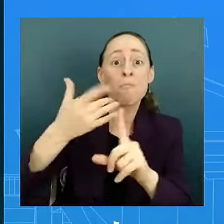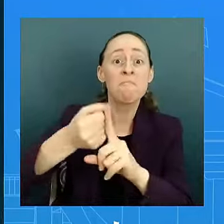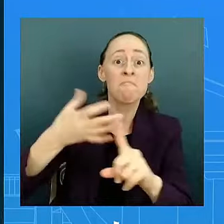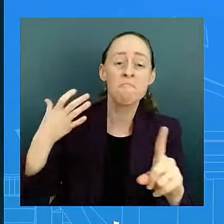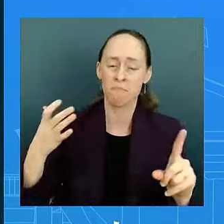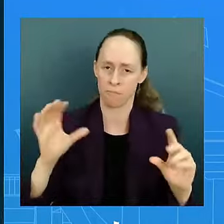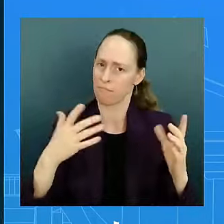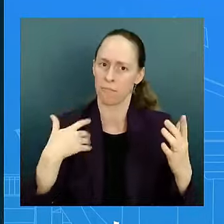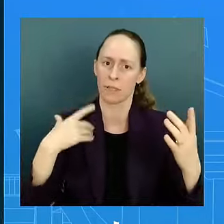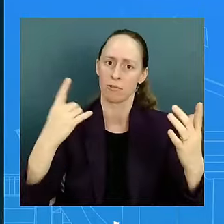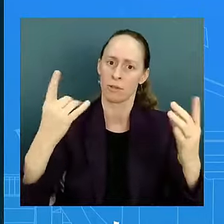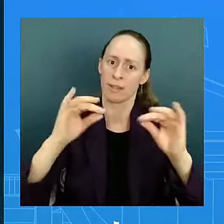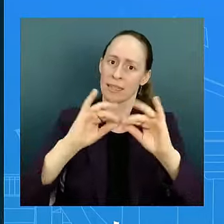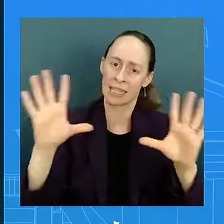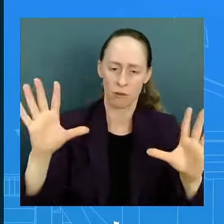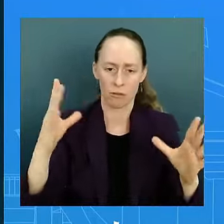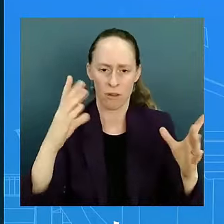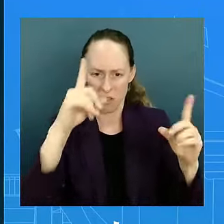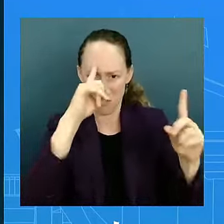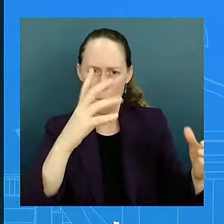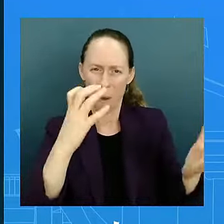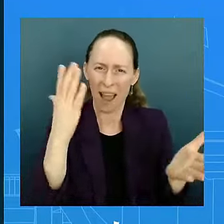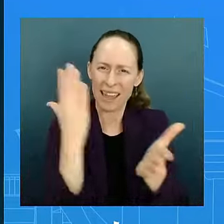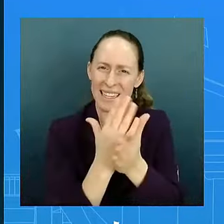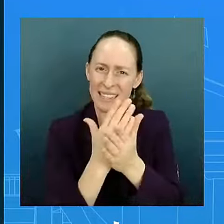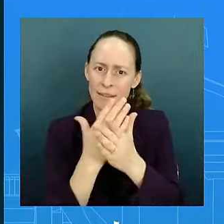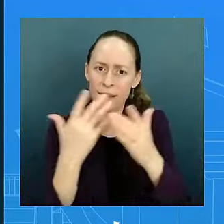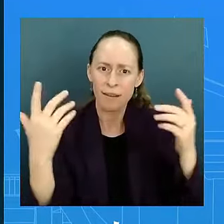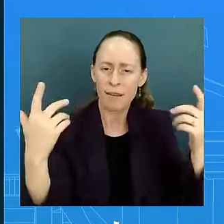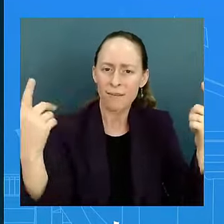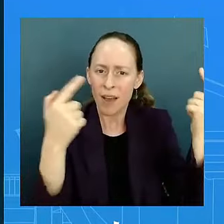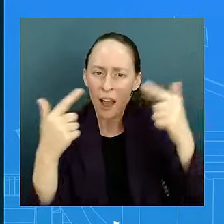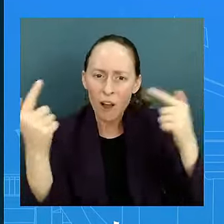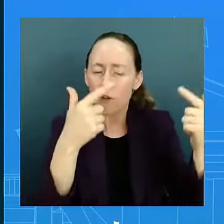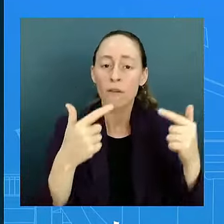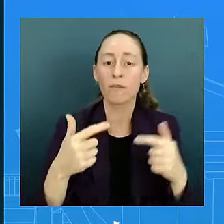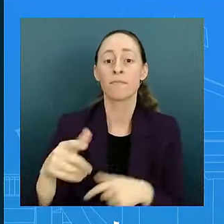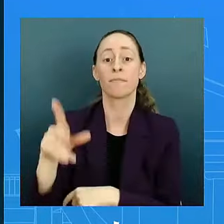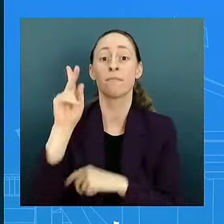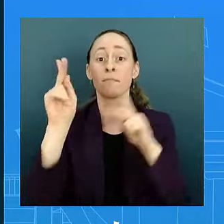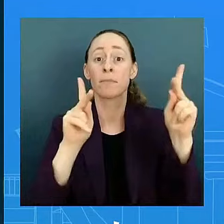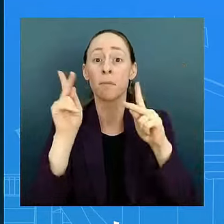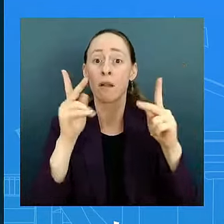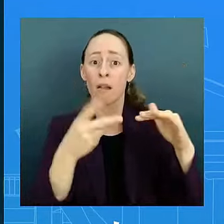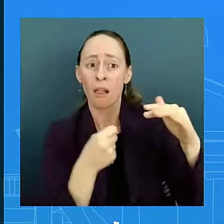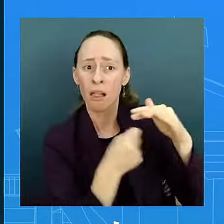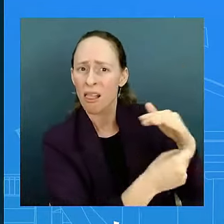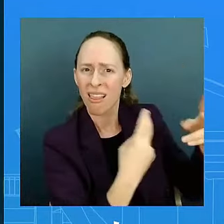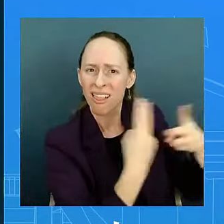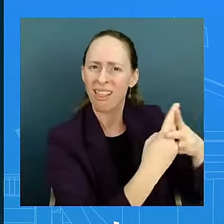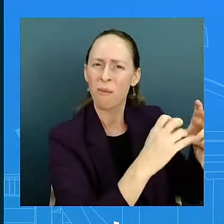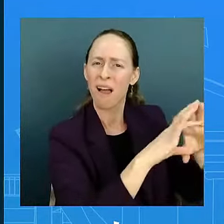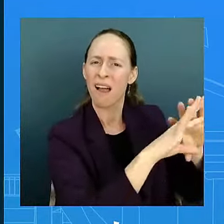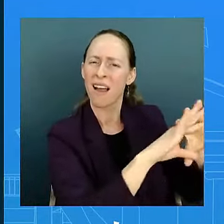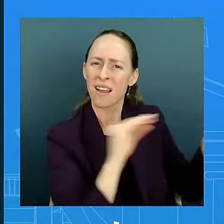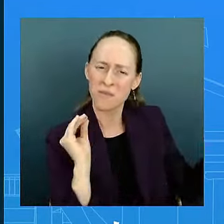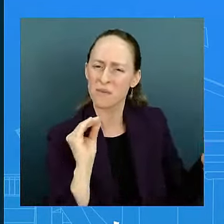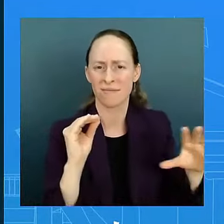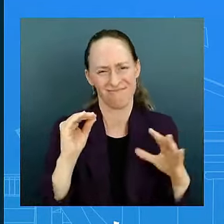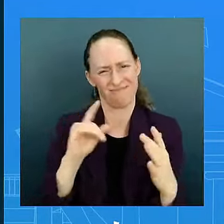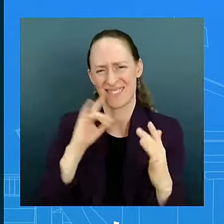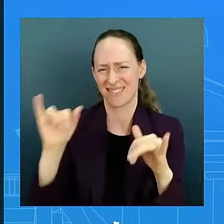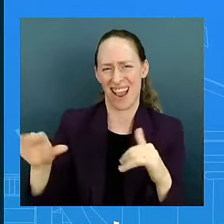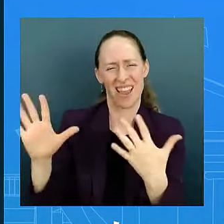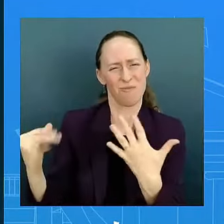hostage deal, gets done. It has been a priority for this president for some time now. His team, you heard from National